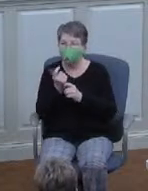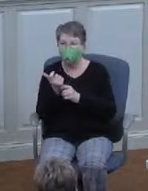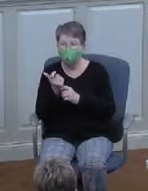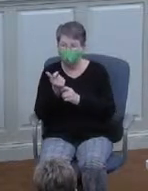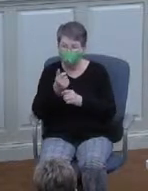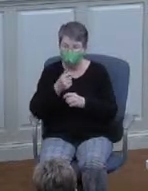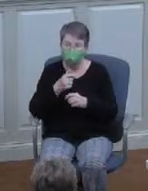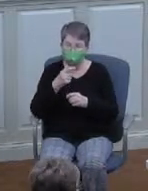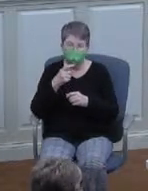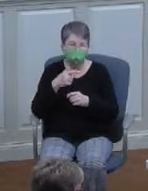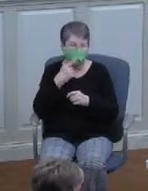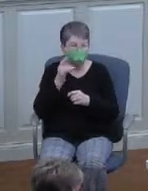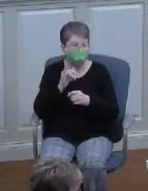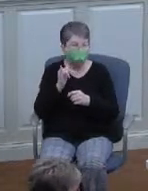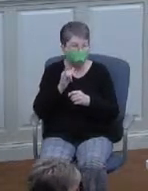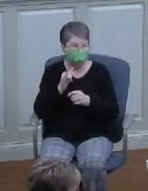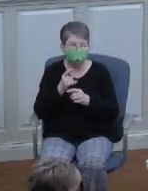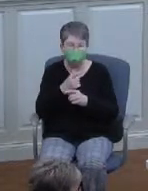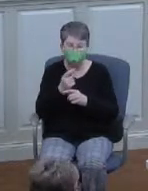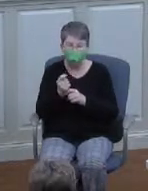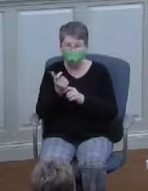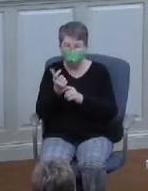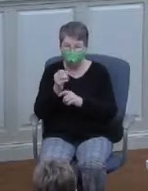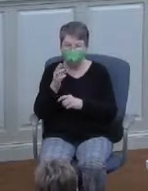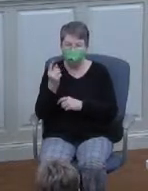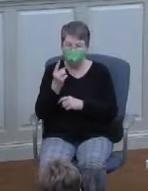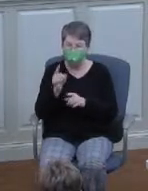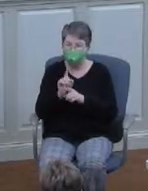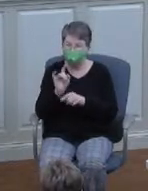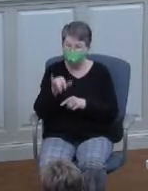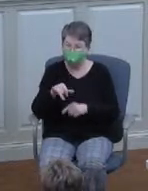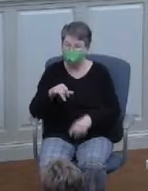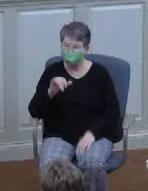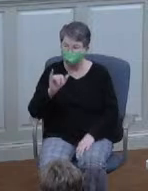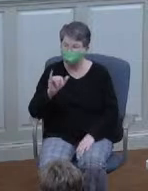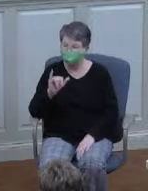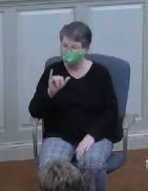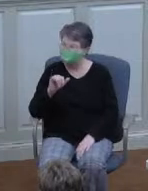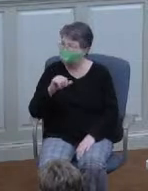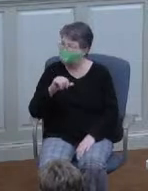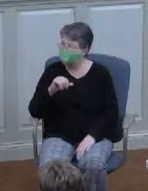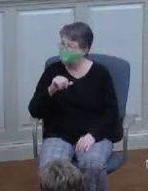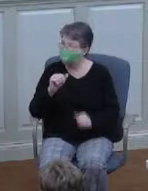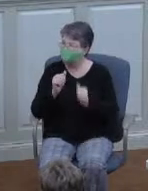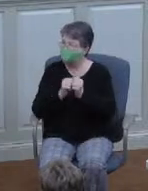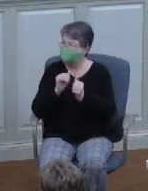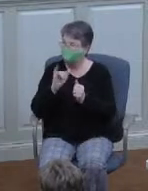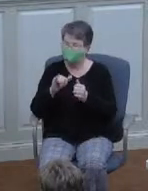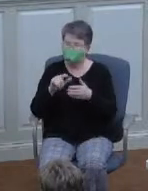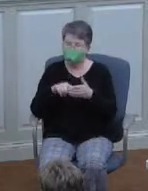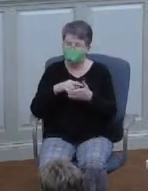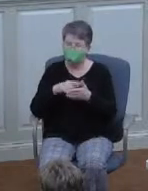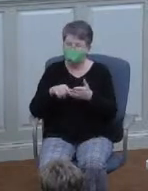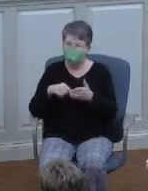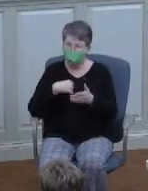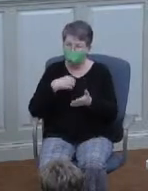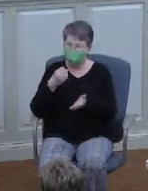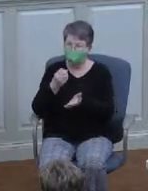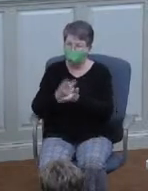Okay, it looked like it had got deleted or something, so. With that correction, we'll approve the